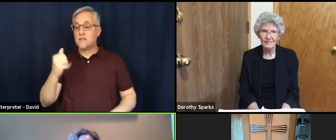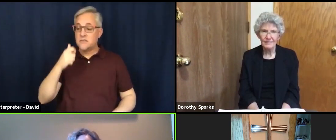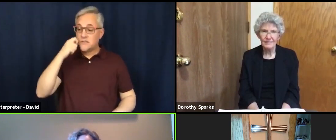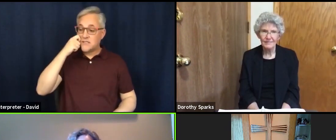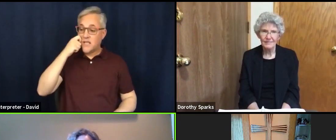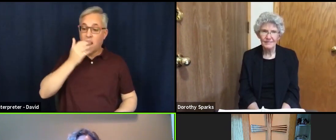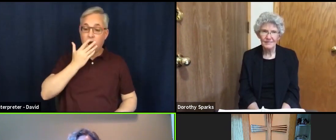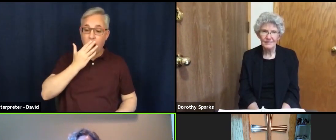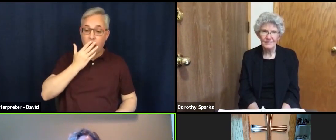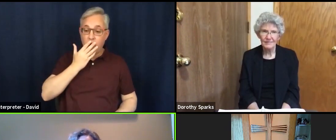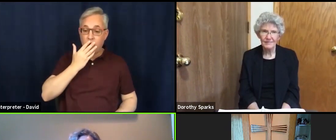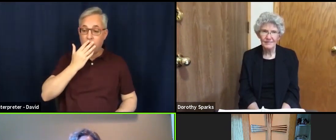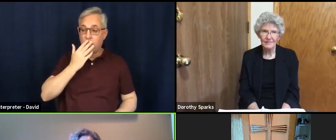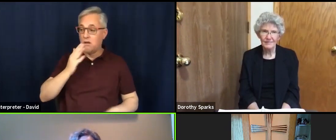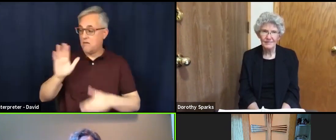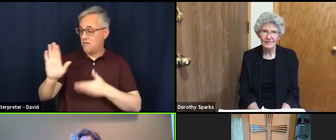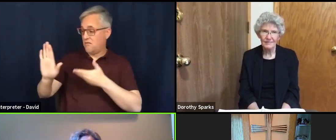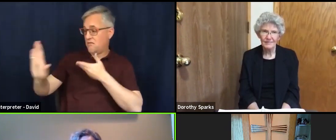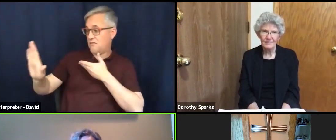us different,